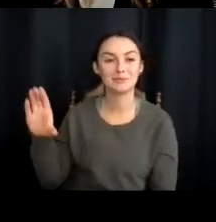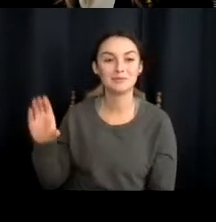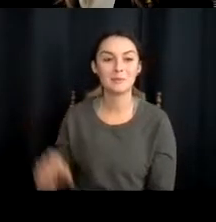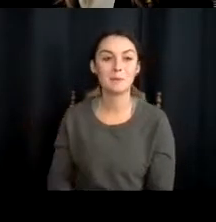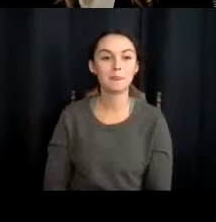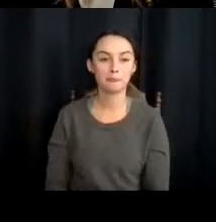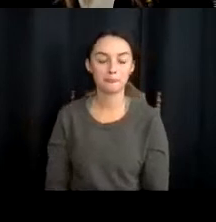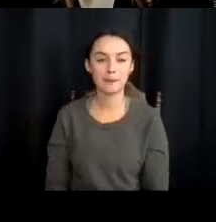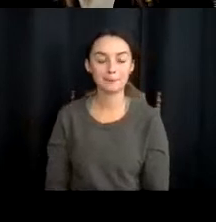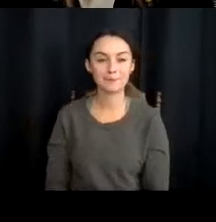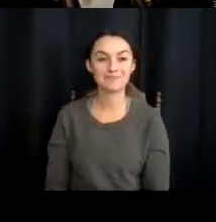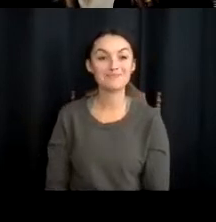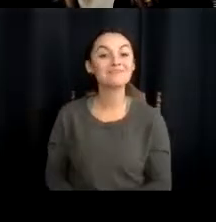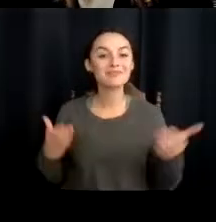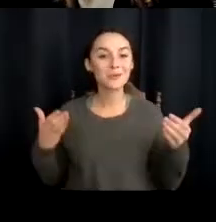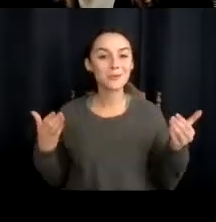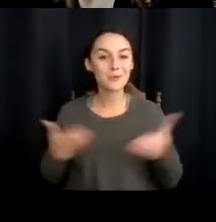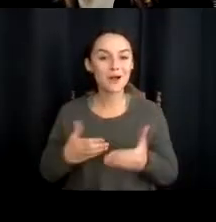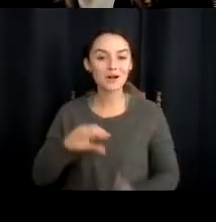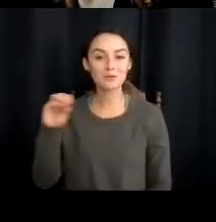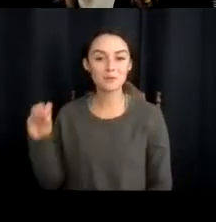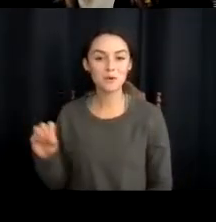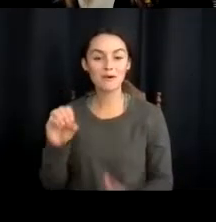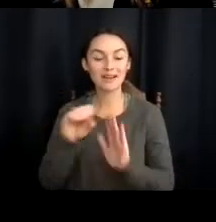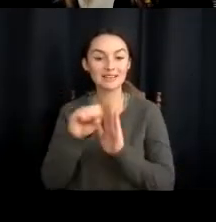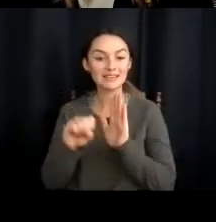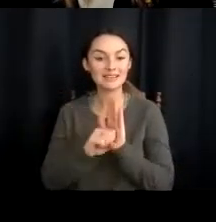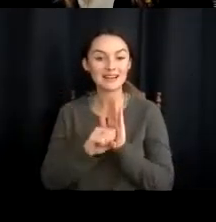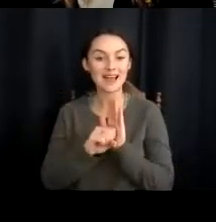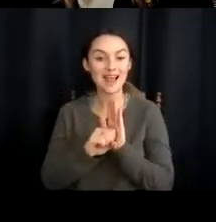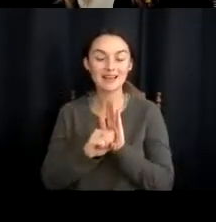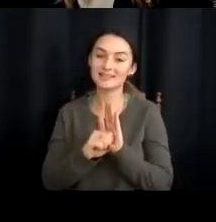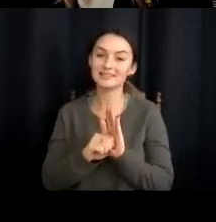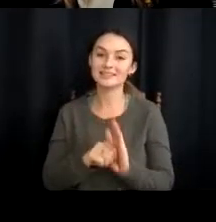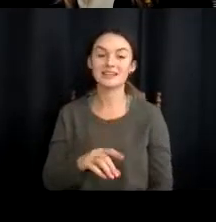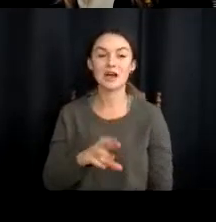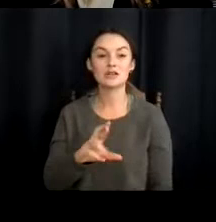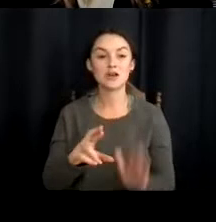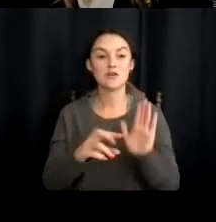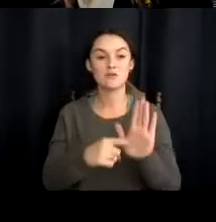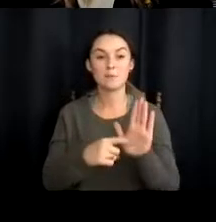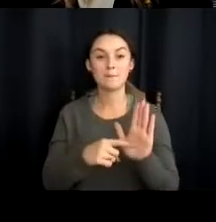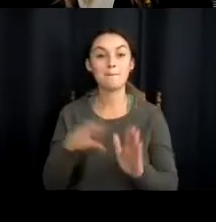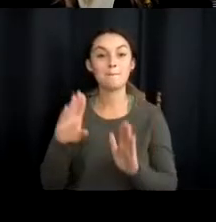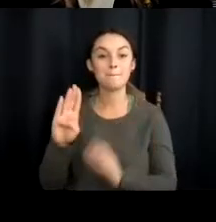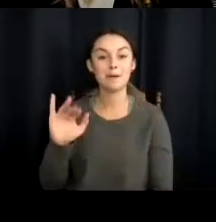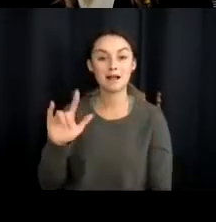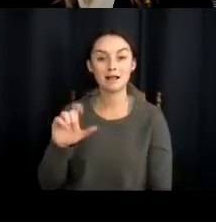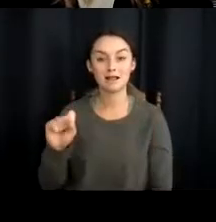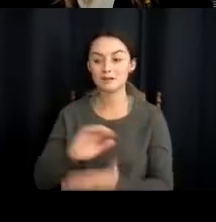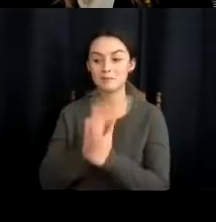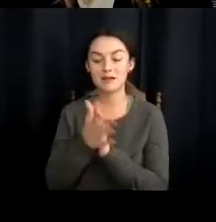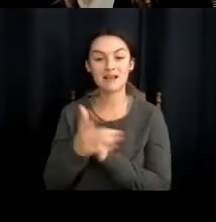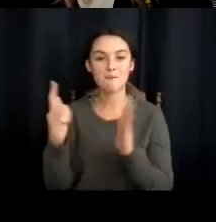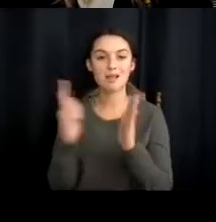Welcome to the Oregon State House of Representatives. Bills become laws and votes happen here. The theme of